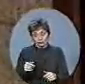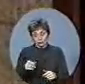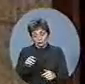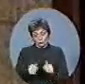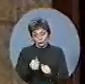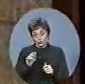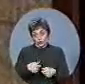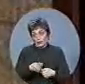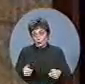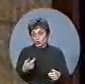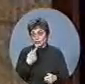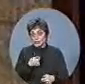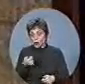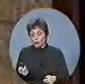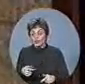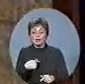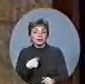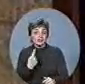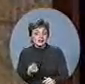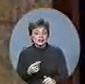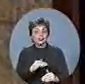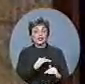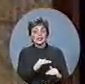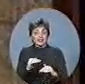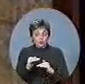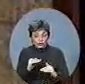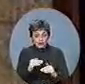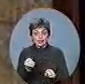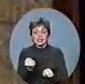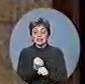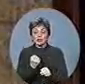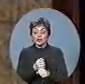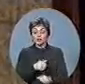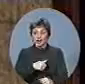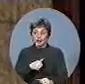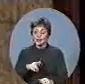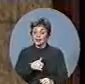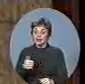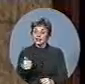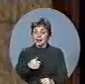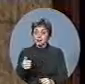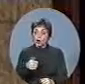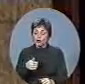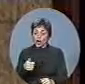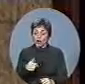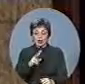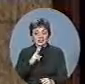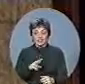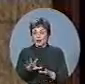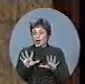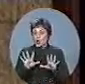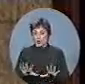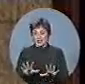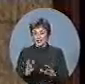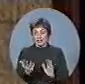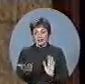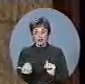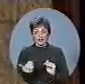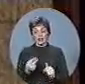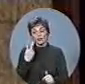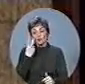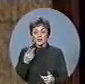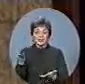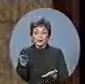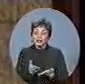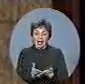safety, is a literal disaster waiting to happen. These inspectors know what they're talking about. Look what happened to railway safety, marine safety, when